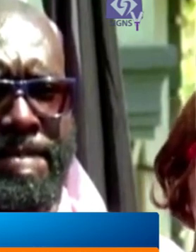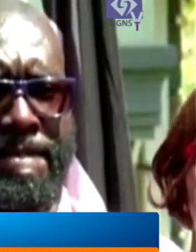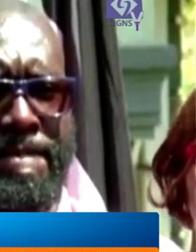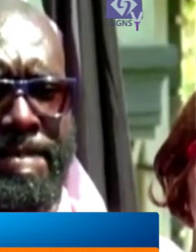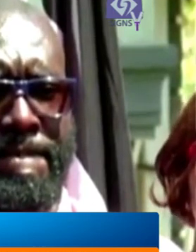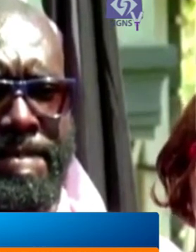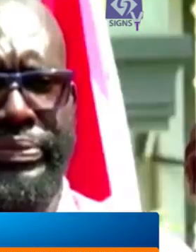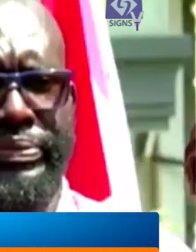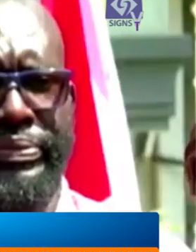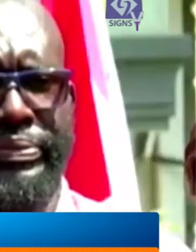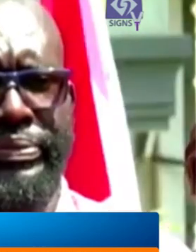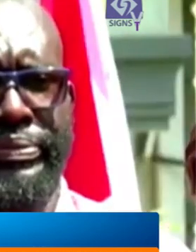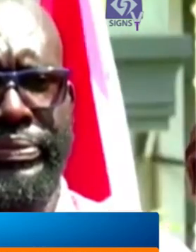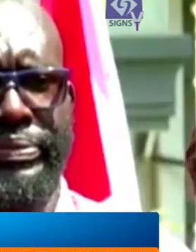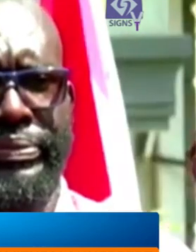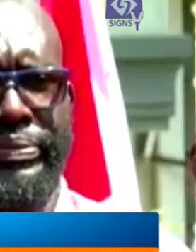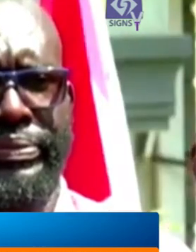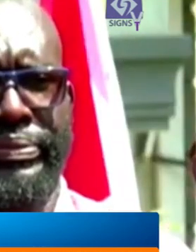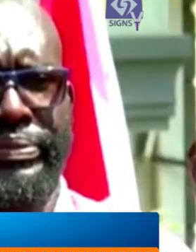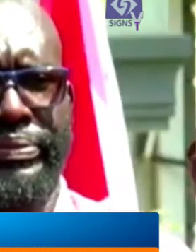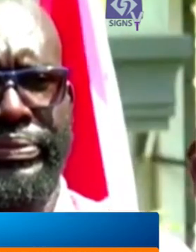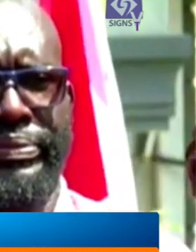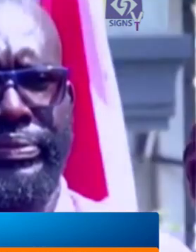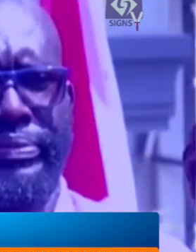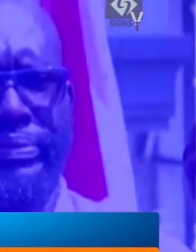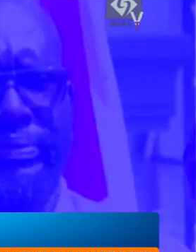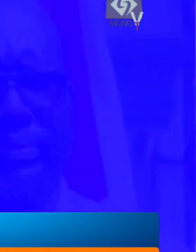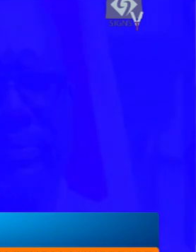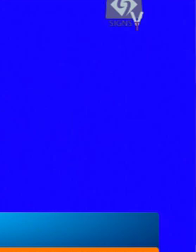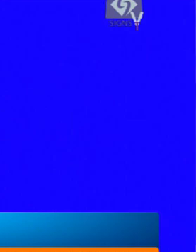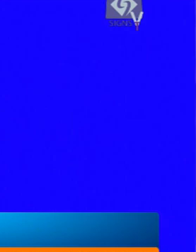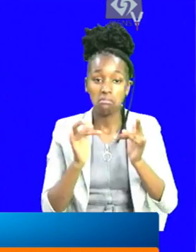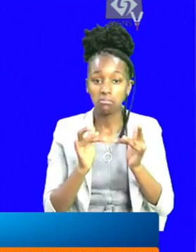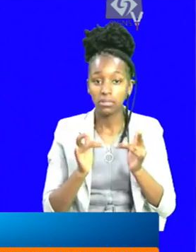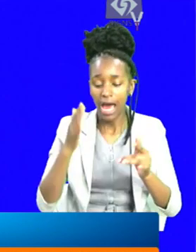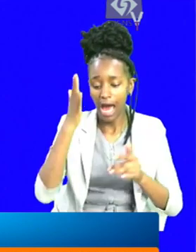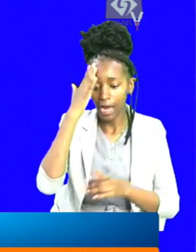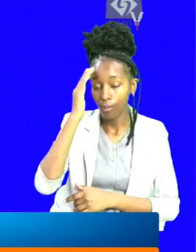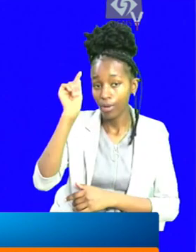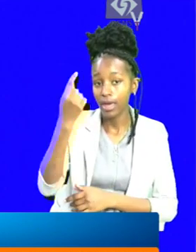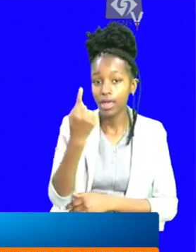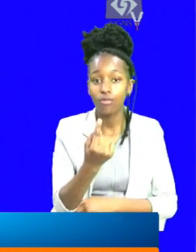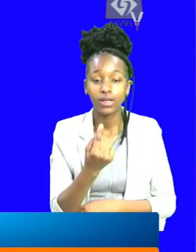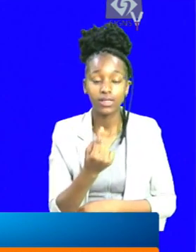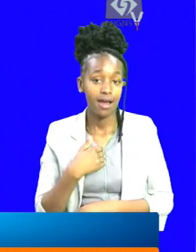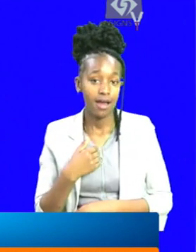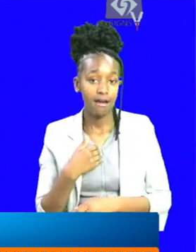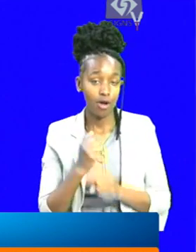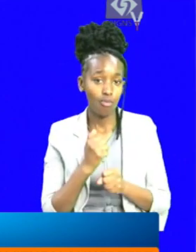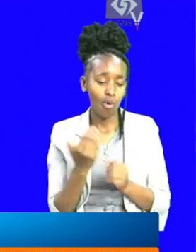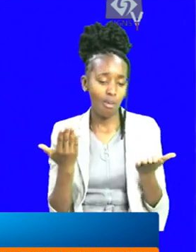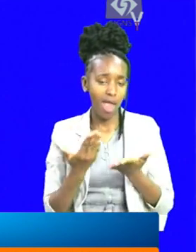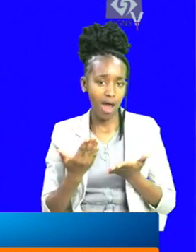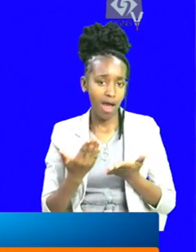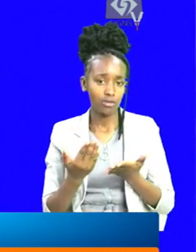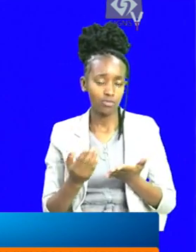www.tumechoka.com and you will be able to access it. We are aware that Kenya Kwanza has questioned where